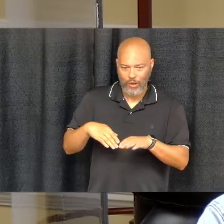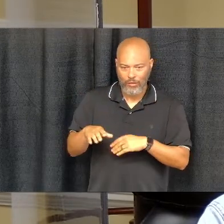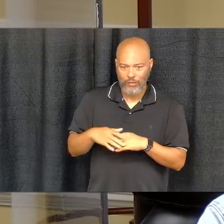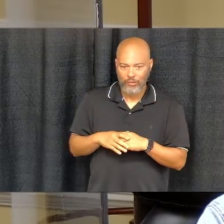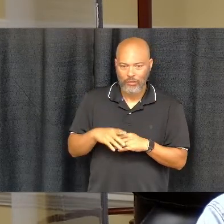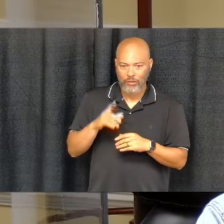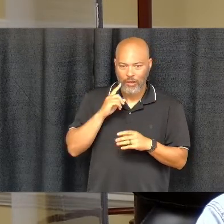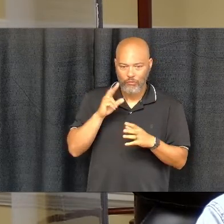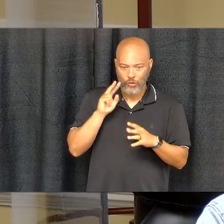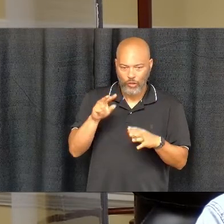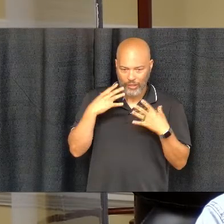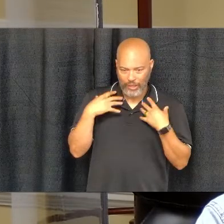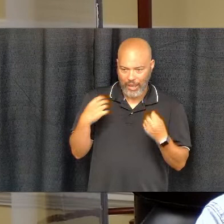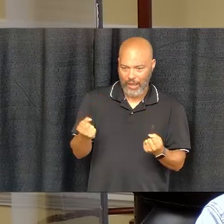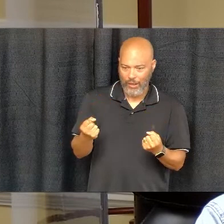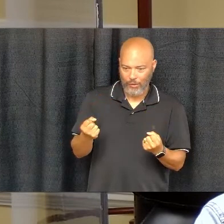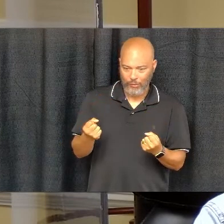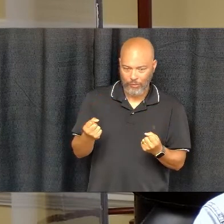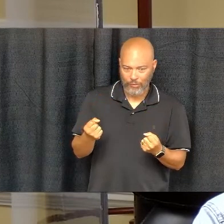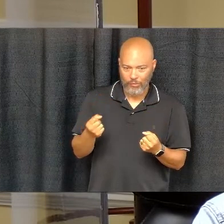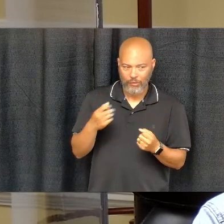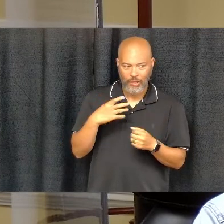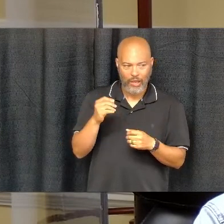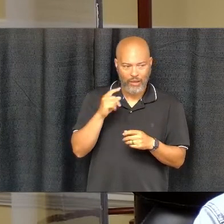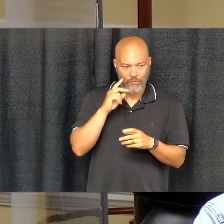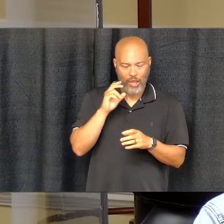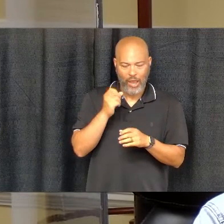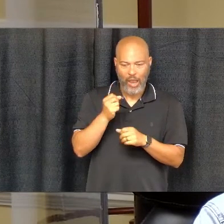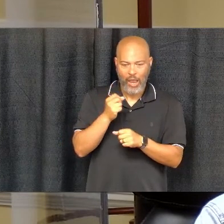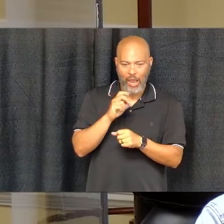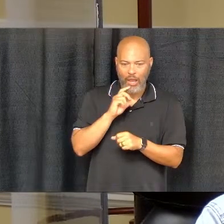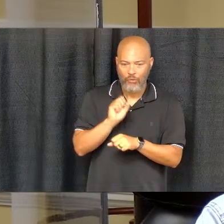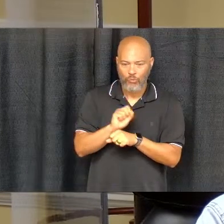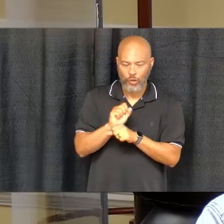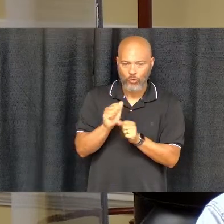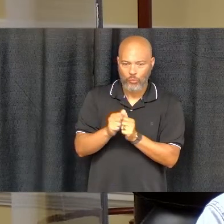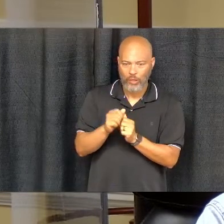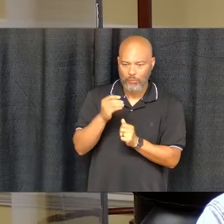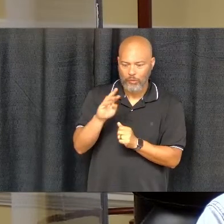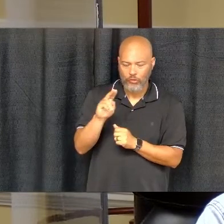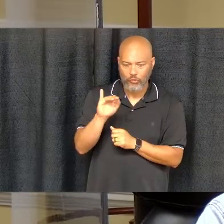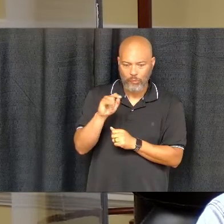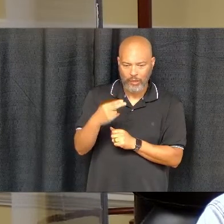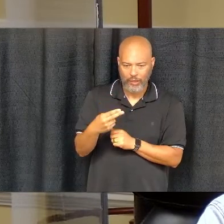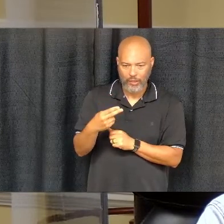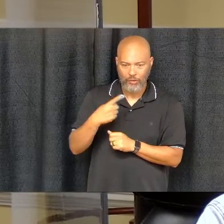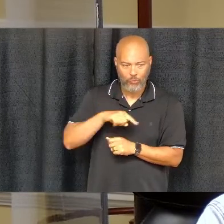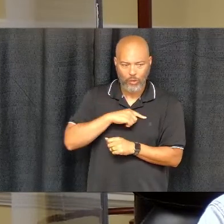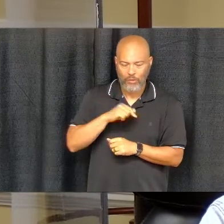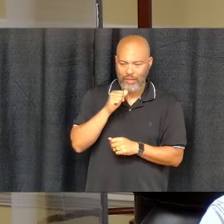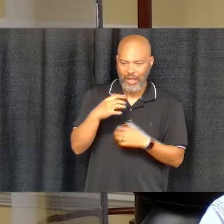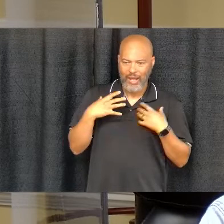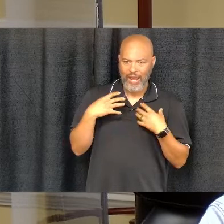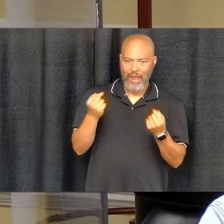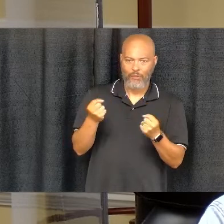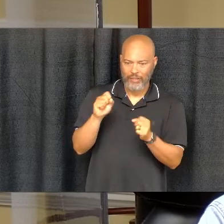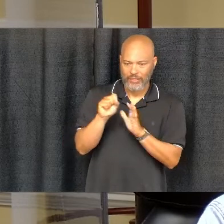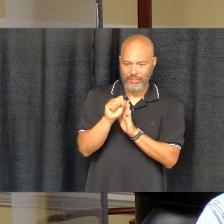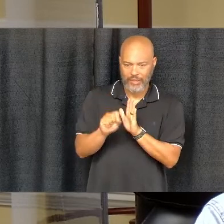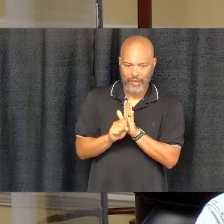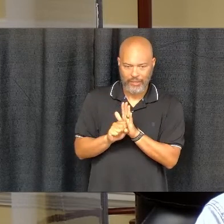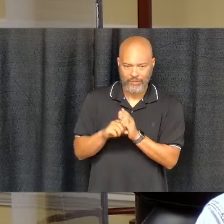at the health and you work with Mr. Joy Smith, we are one of the unhealthiest states in